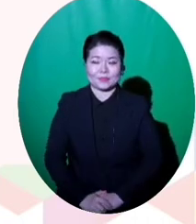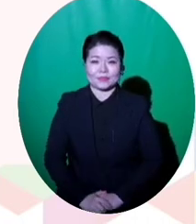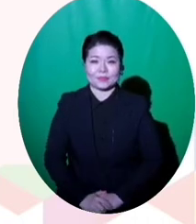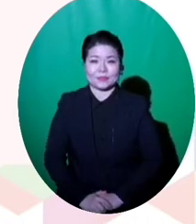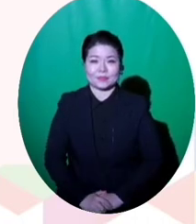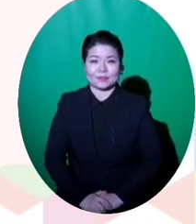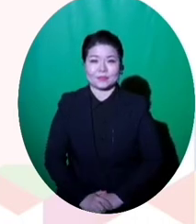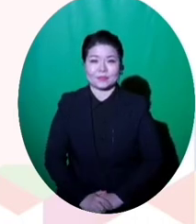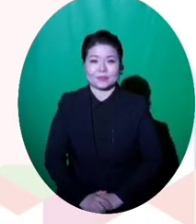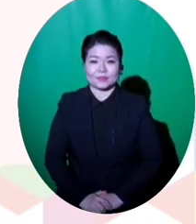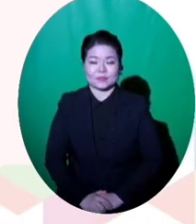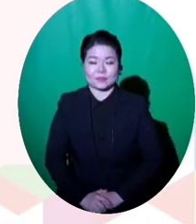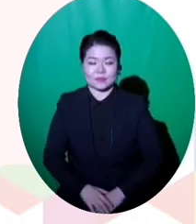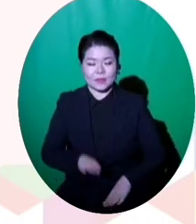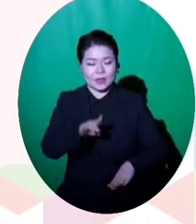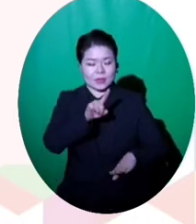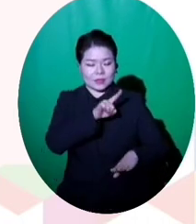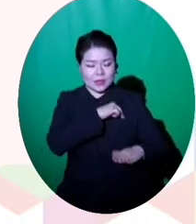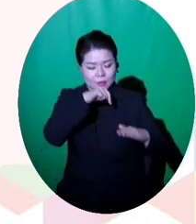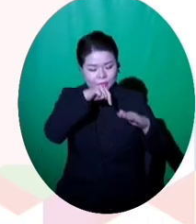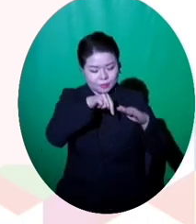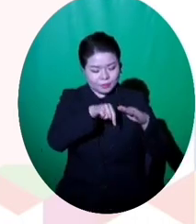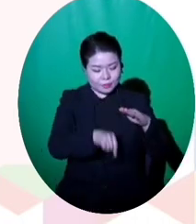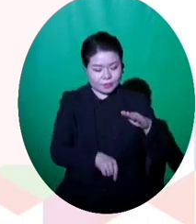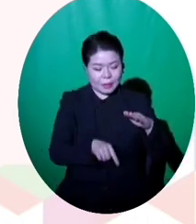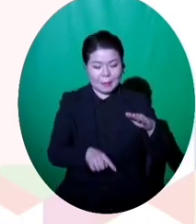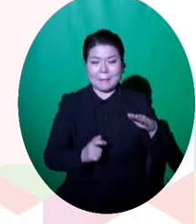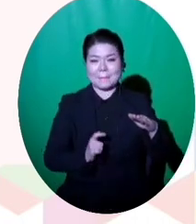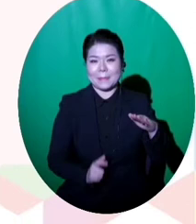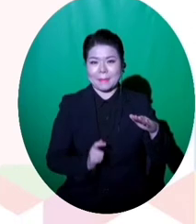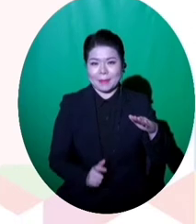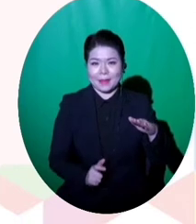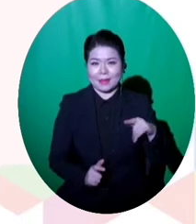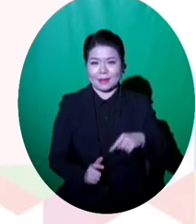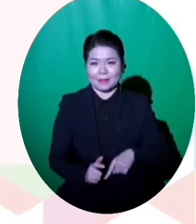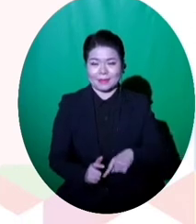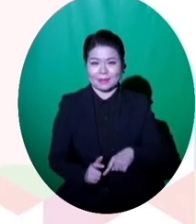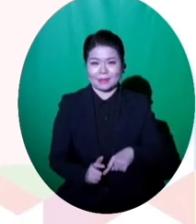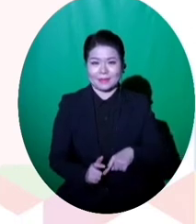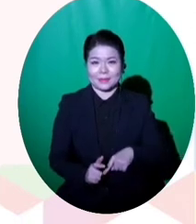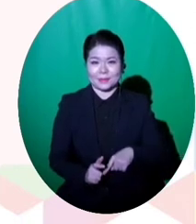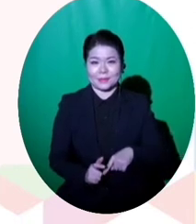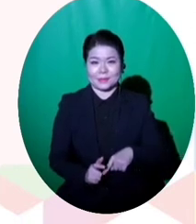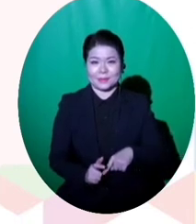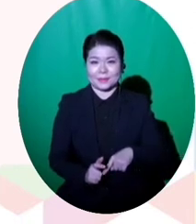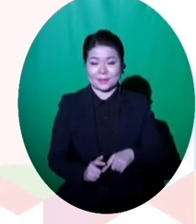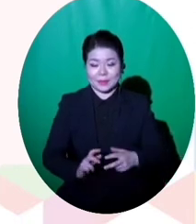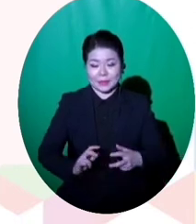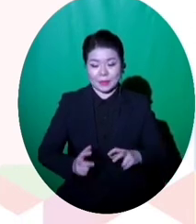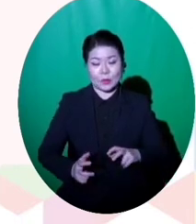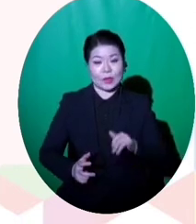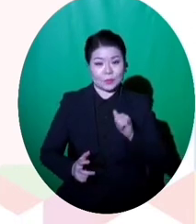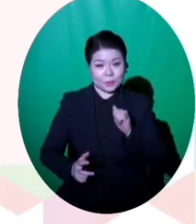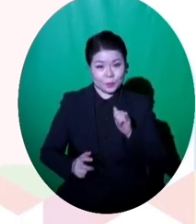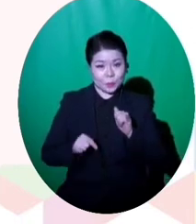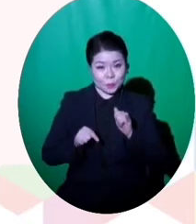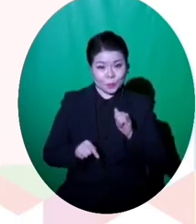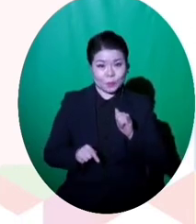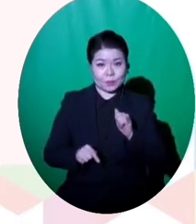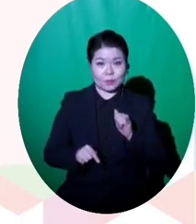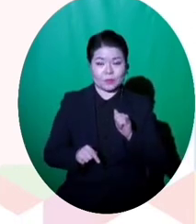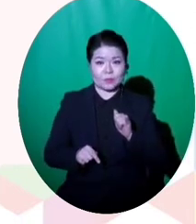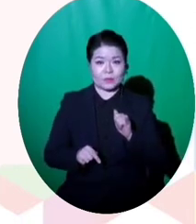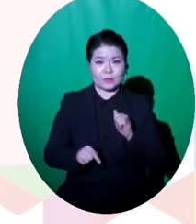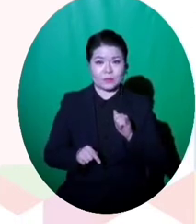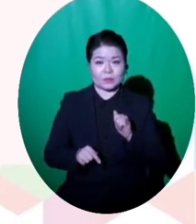Rare earth minerals and other kinds of natural materials that become the building blocks of the computers today.